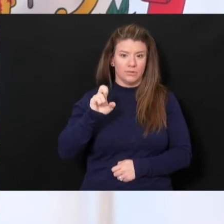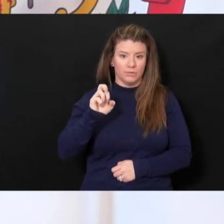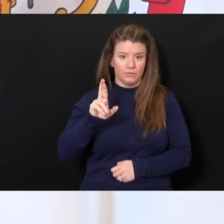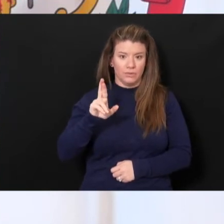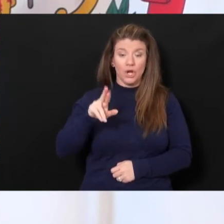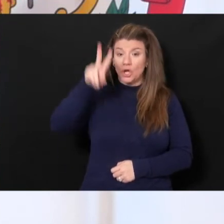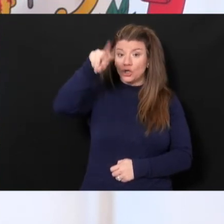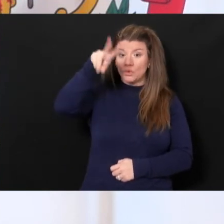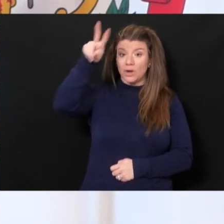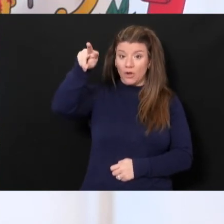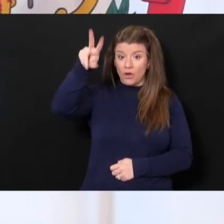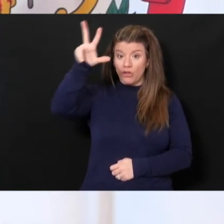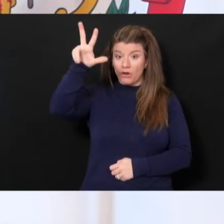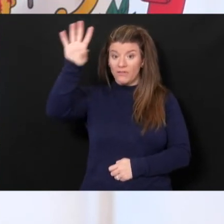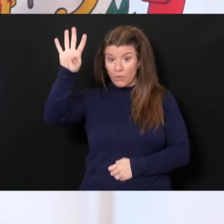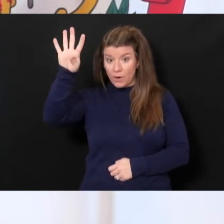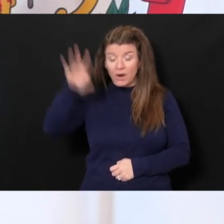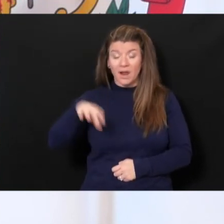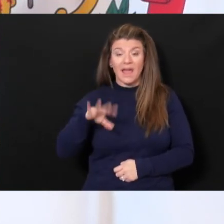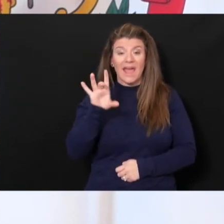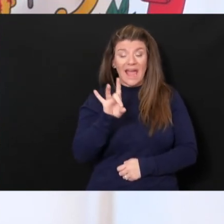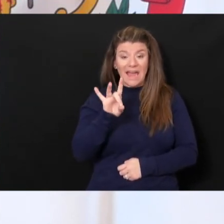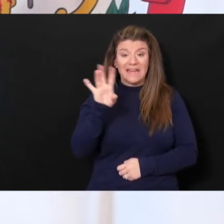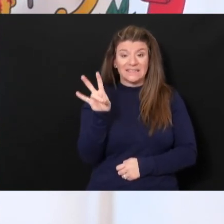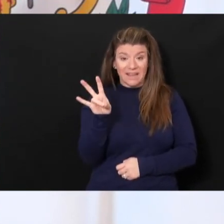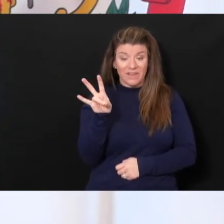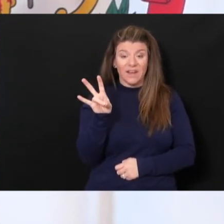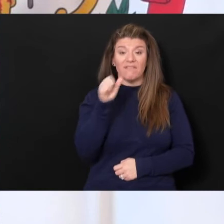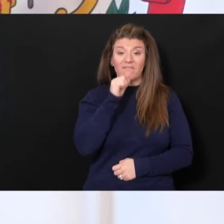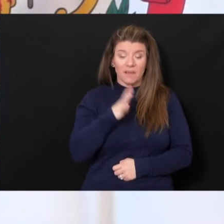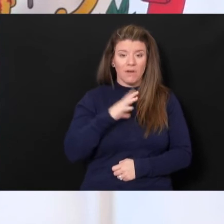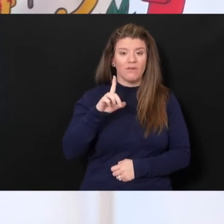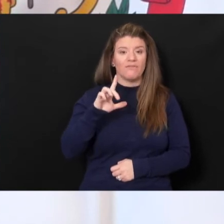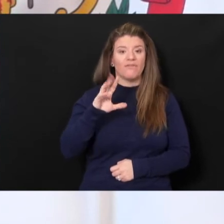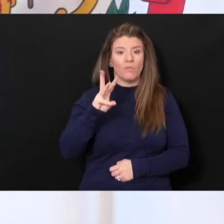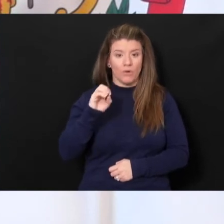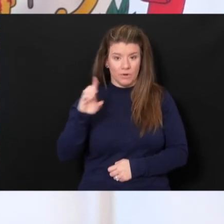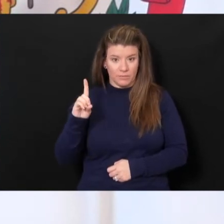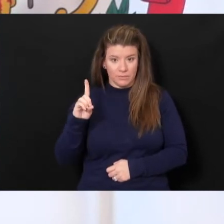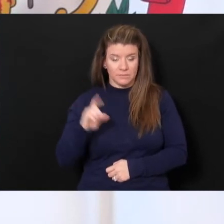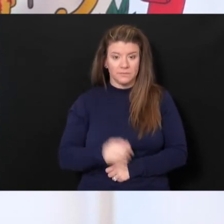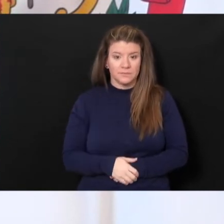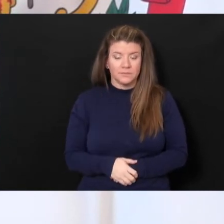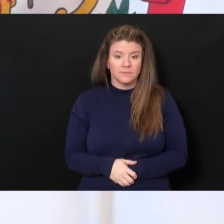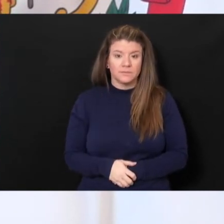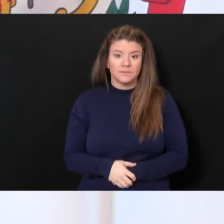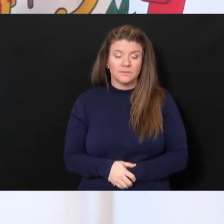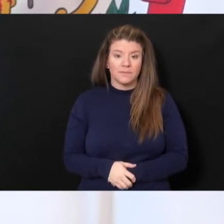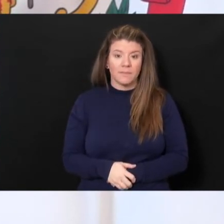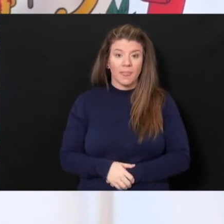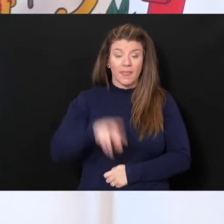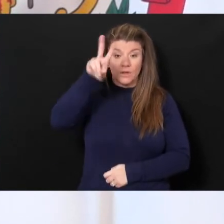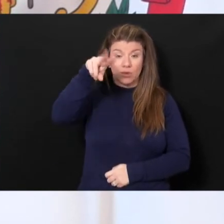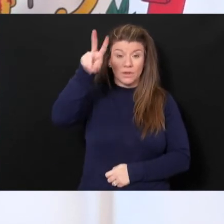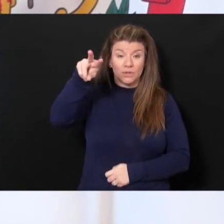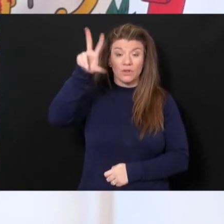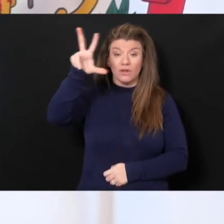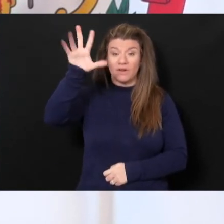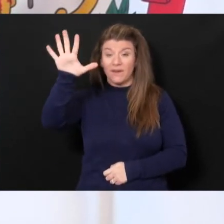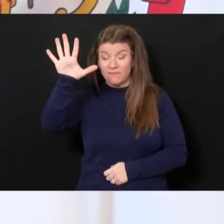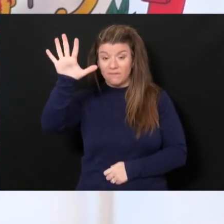Our 2,234th death is an 87-year-old female from Wood County. Our